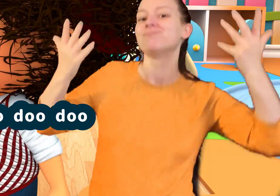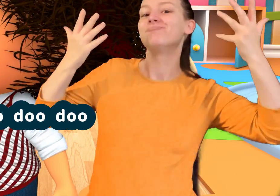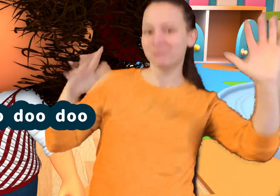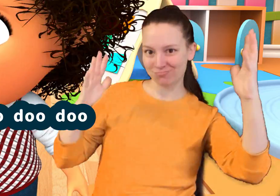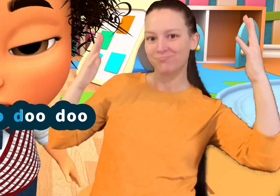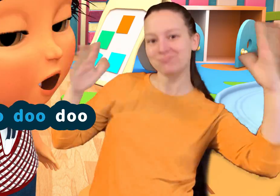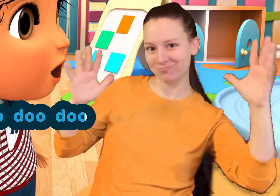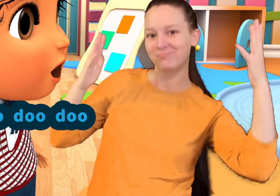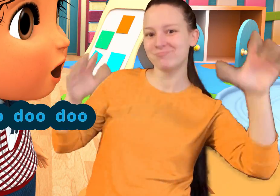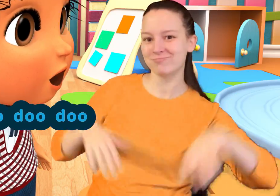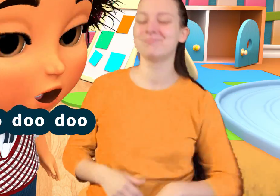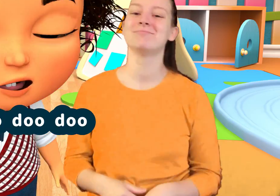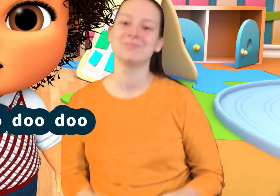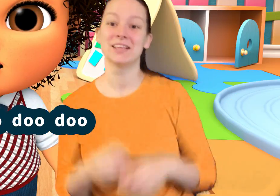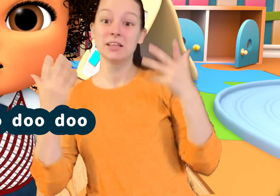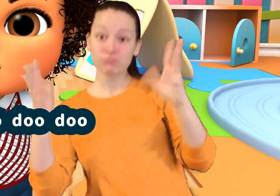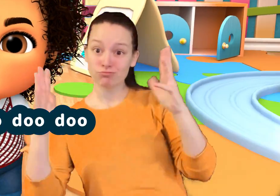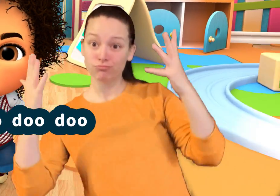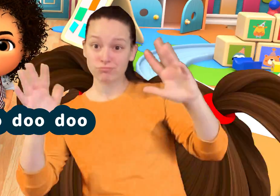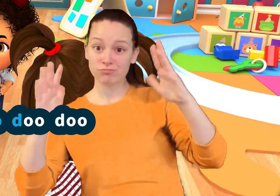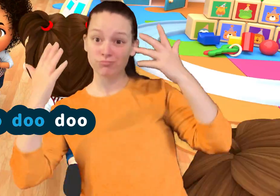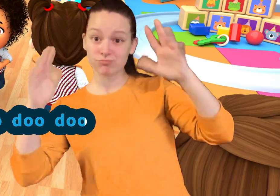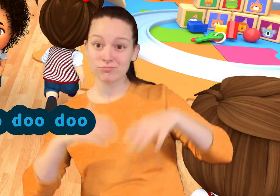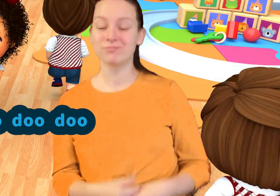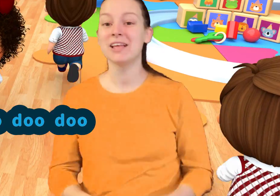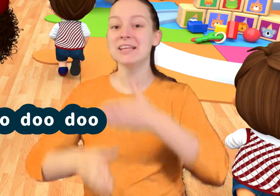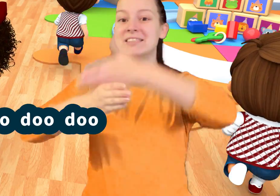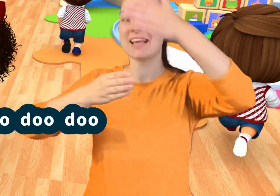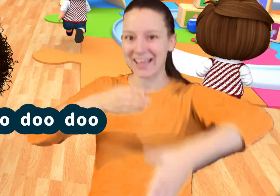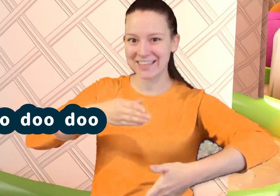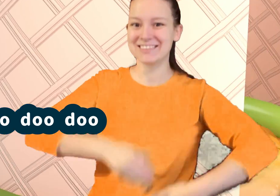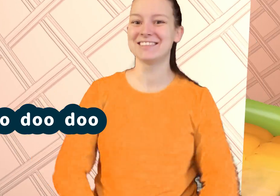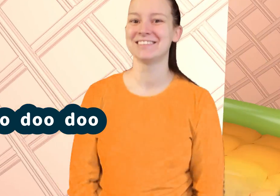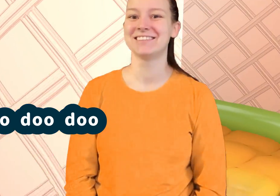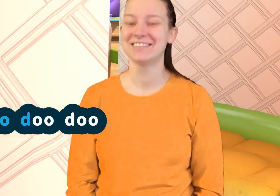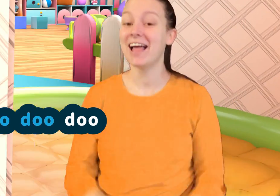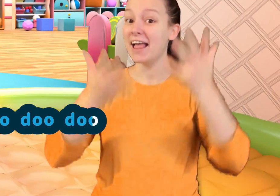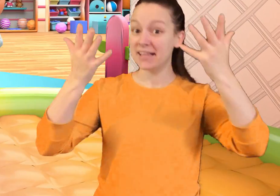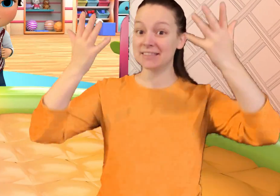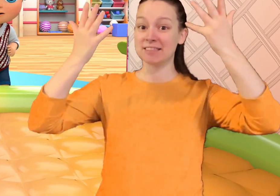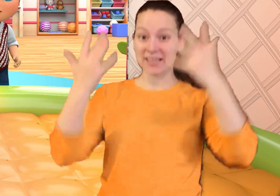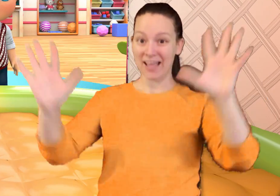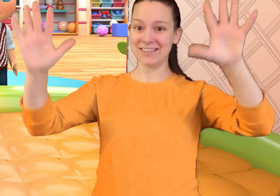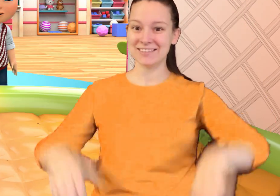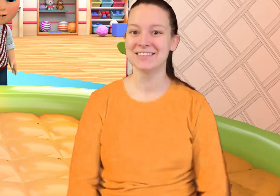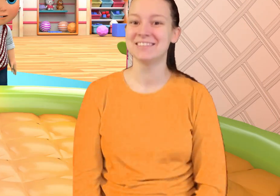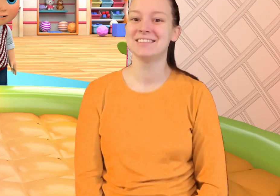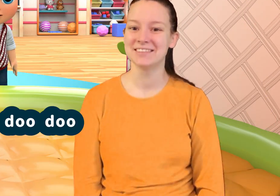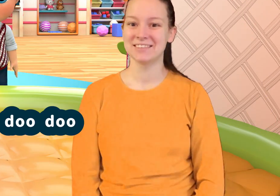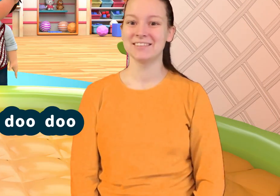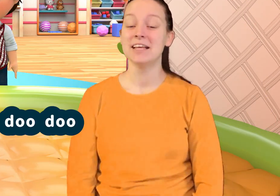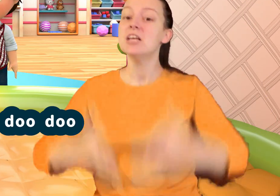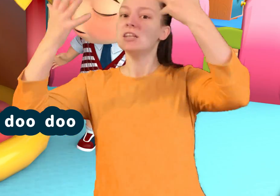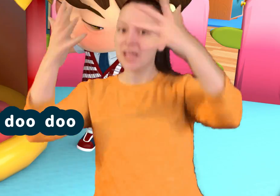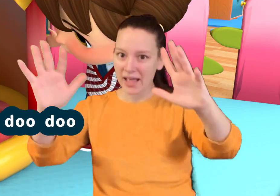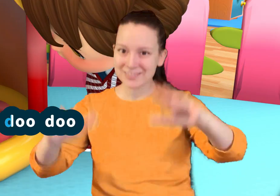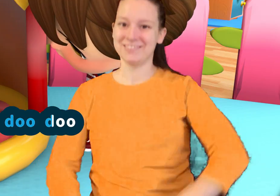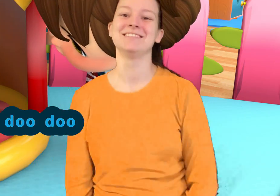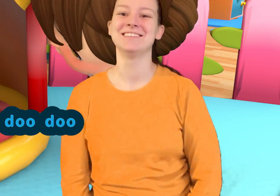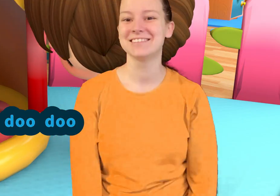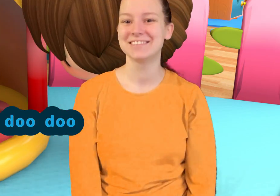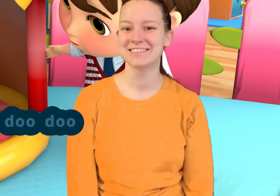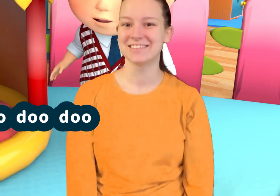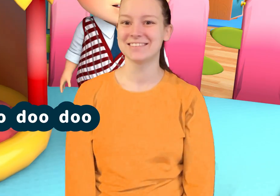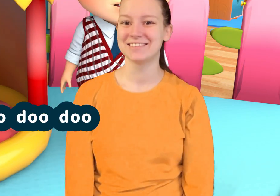it's the end it's the end it's the end it's the end it's the